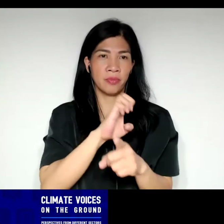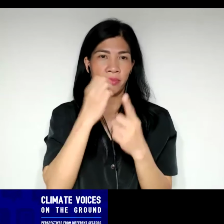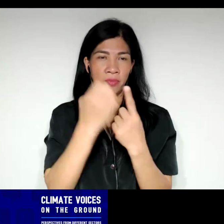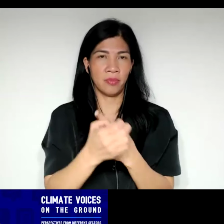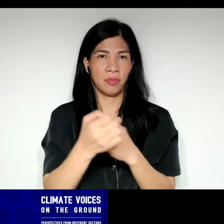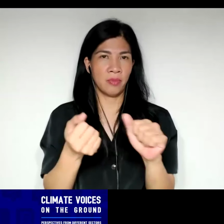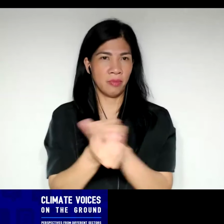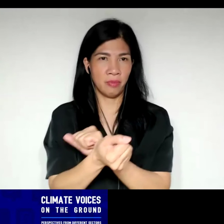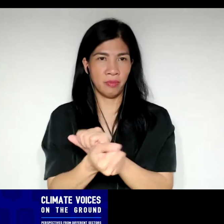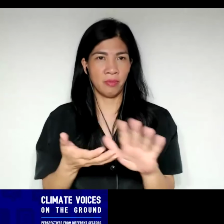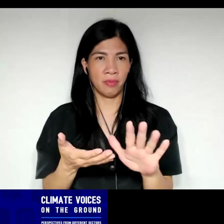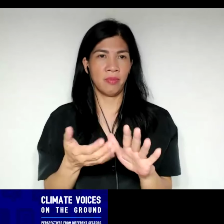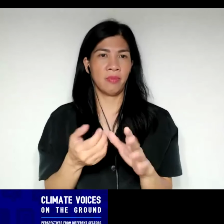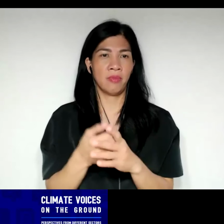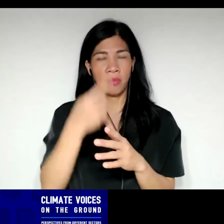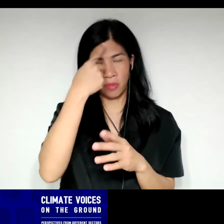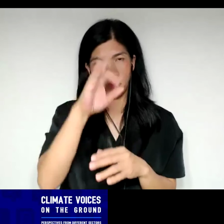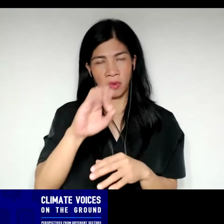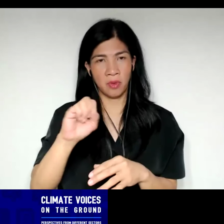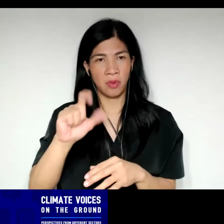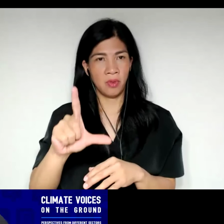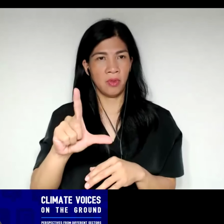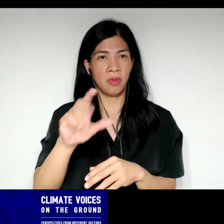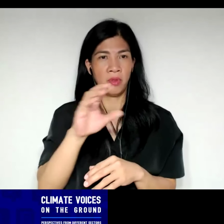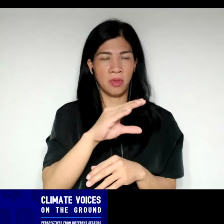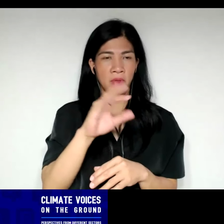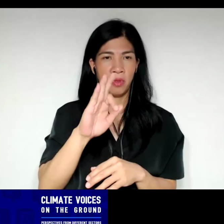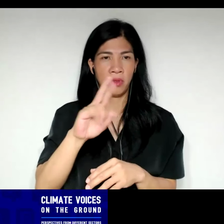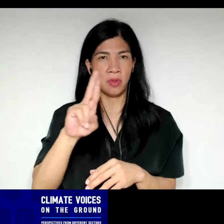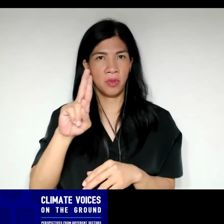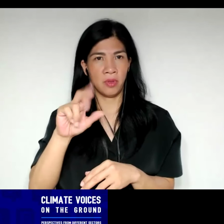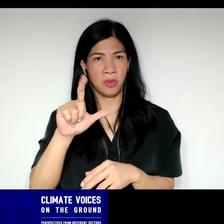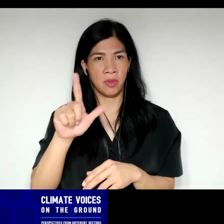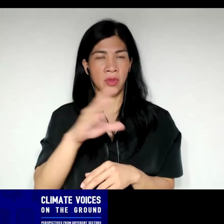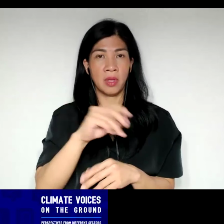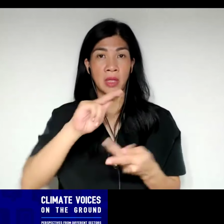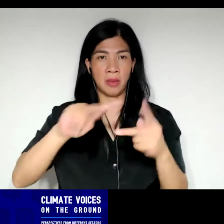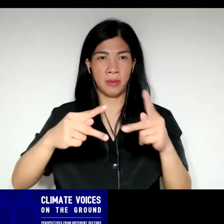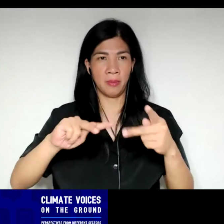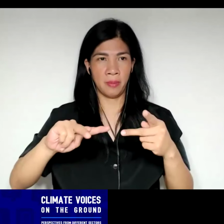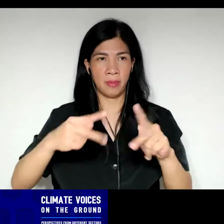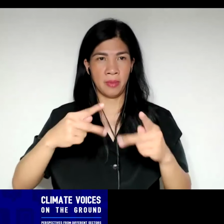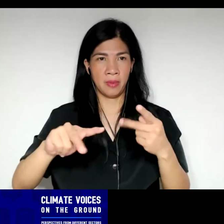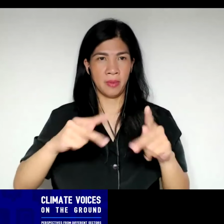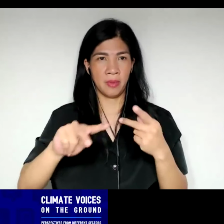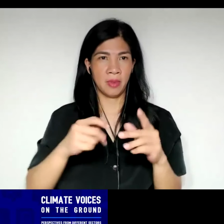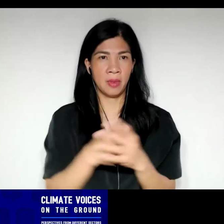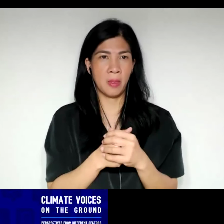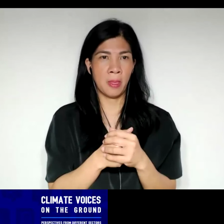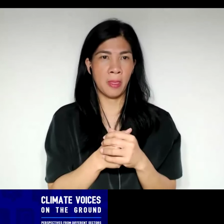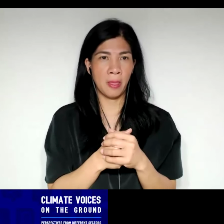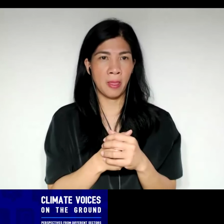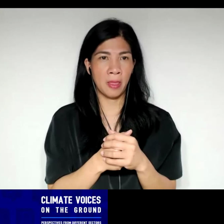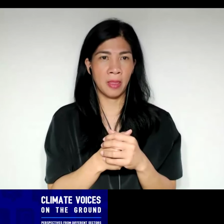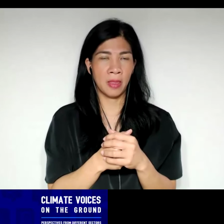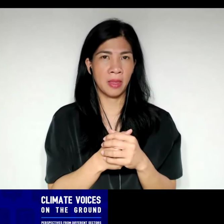destructive business models, both for fossil fuels, for example, and in plastics. And I'm so